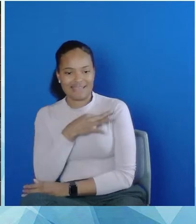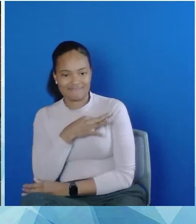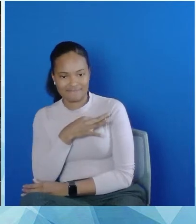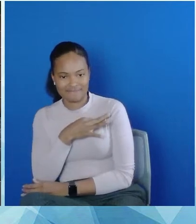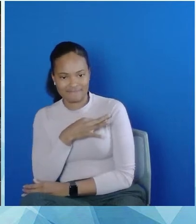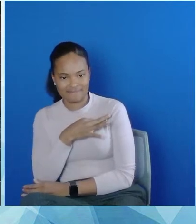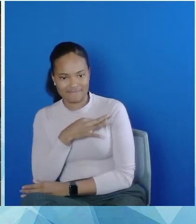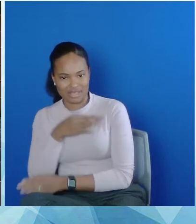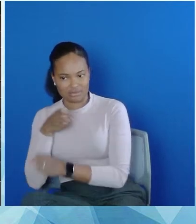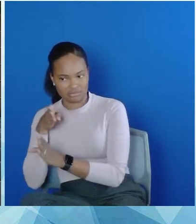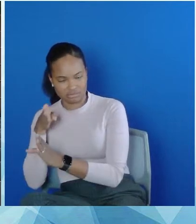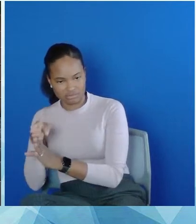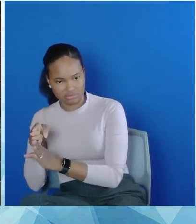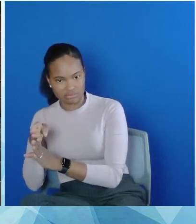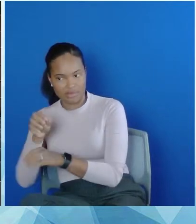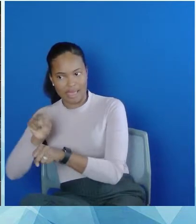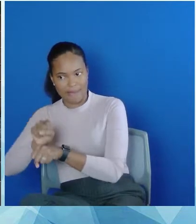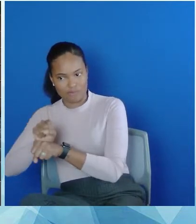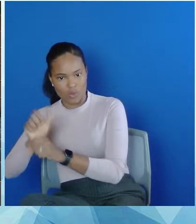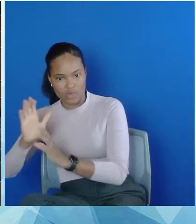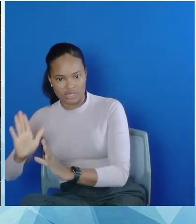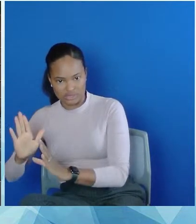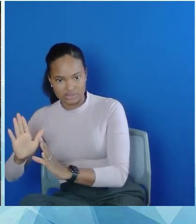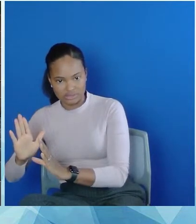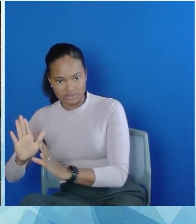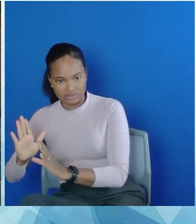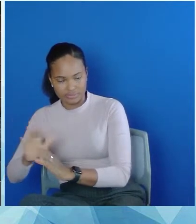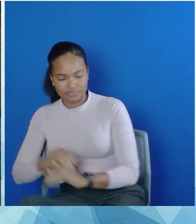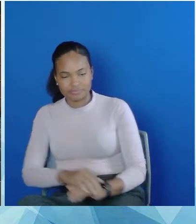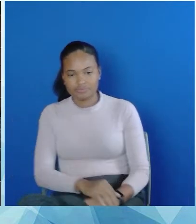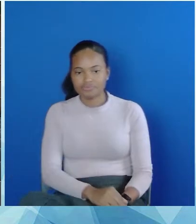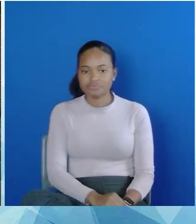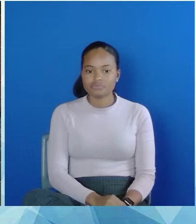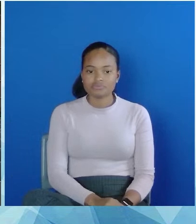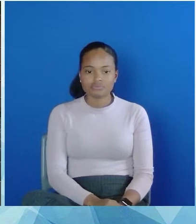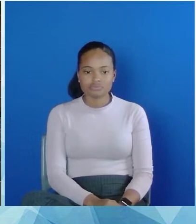the employees of the agency. Okay.